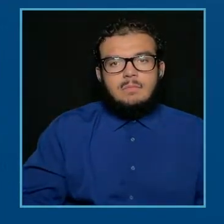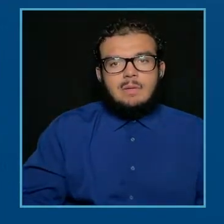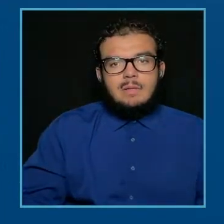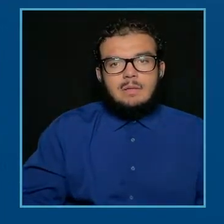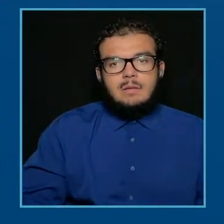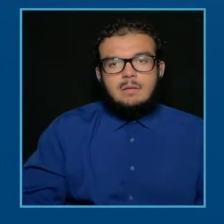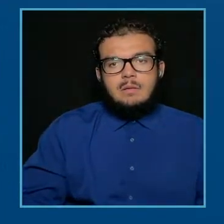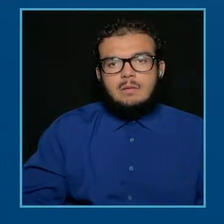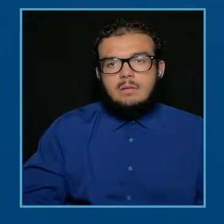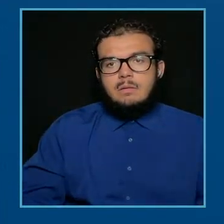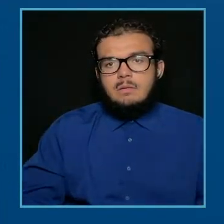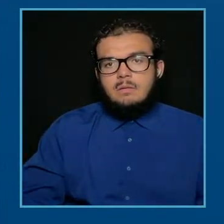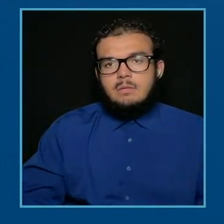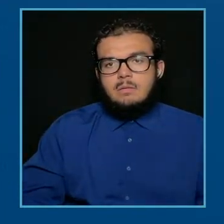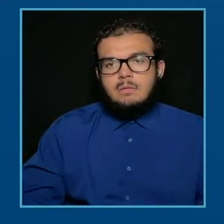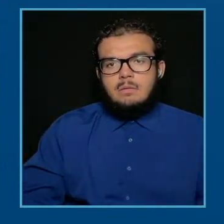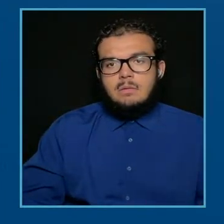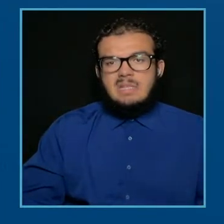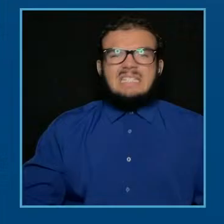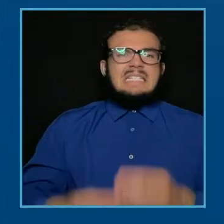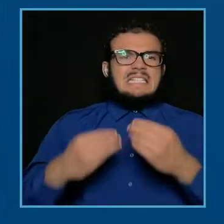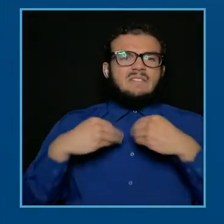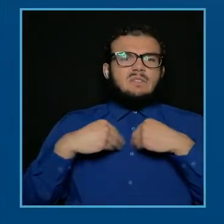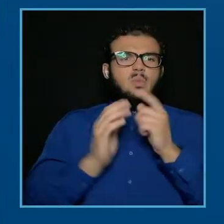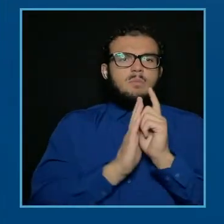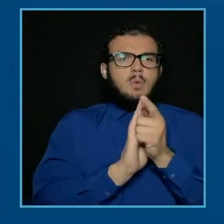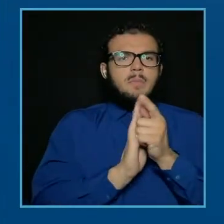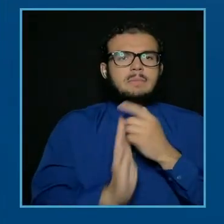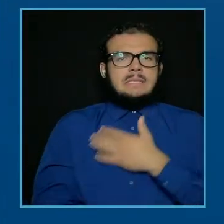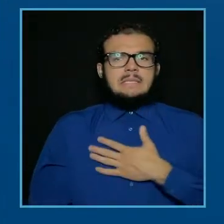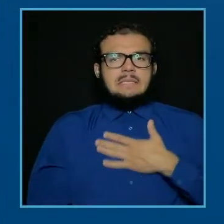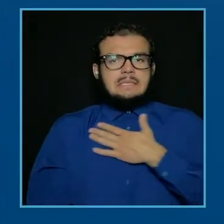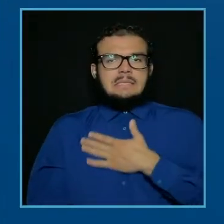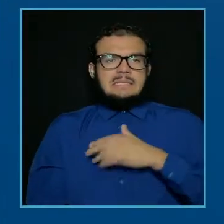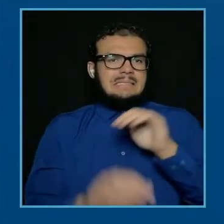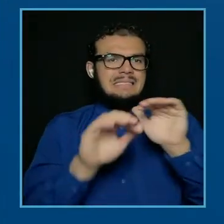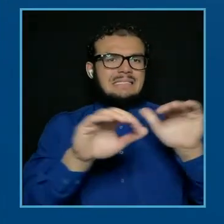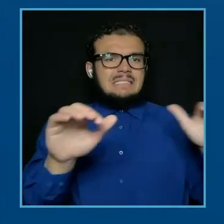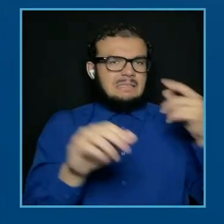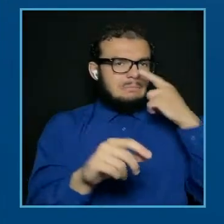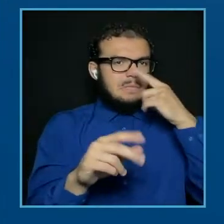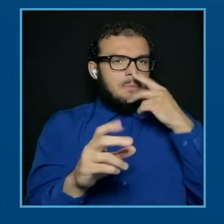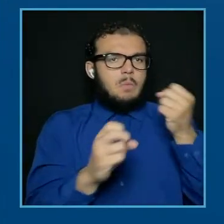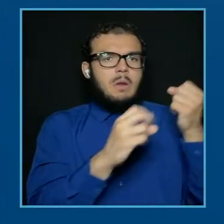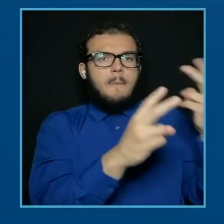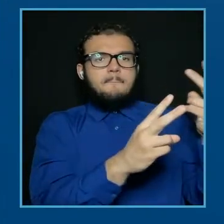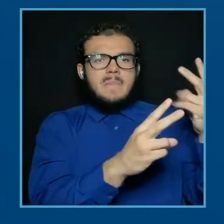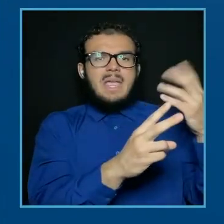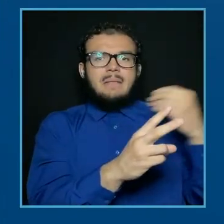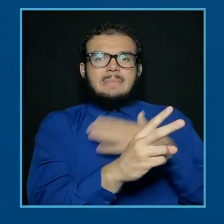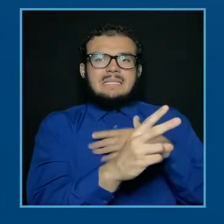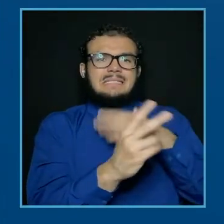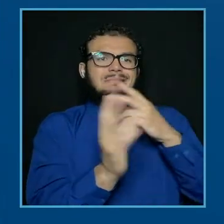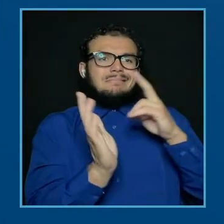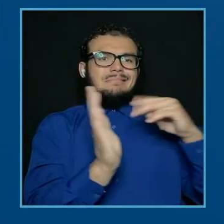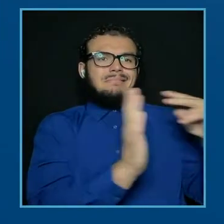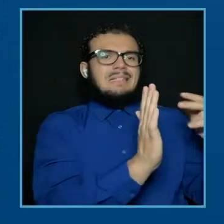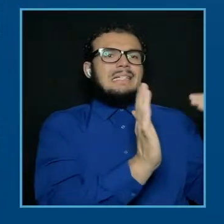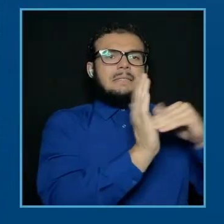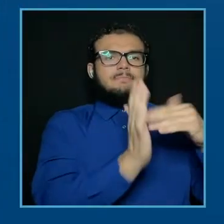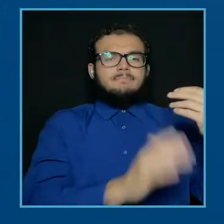Yeah, give us a second while I ask folks to put it up, and I would ask them to read through it again, just like we did the last one.